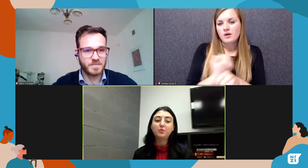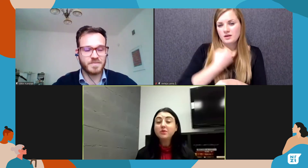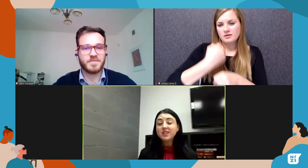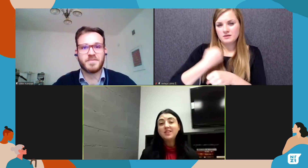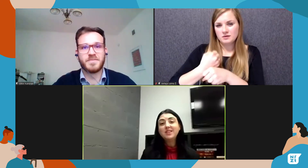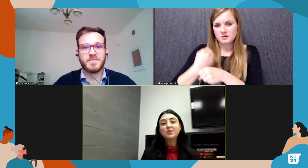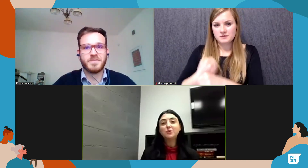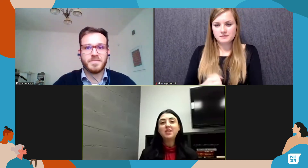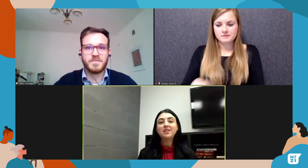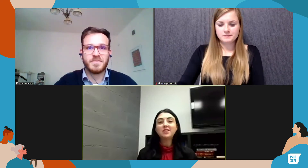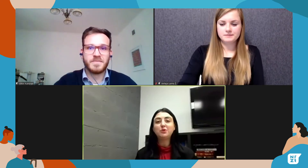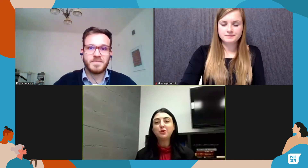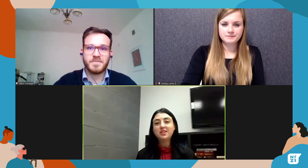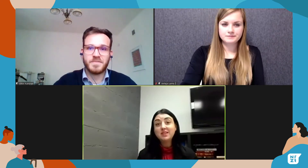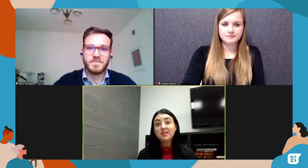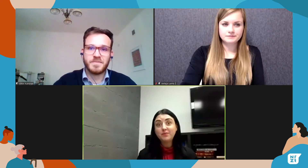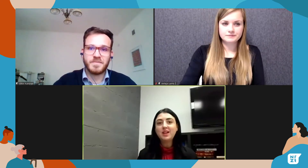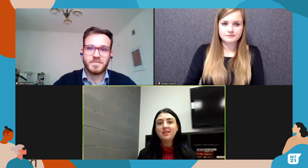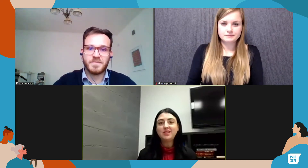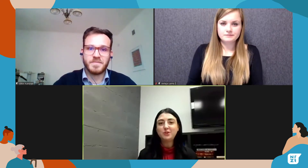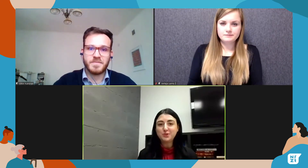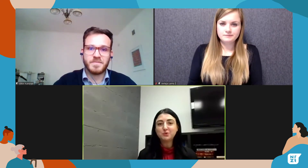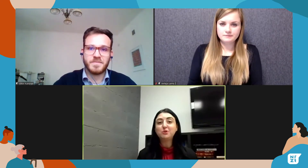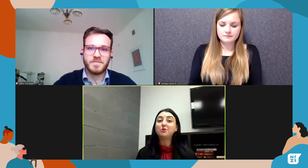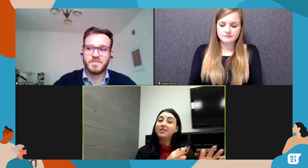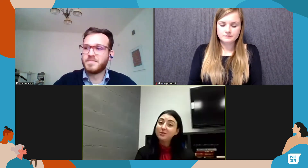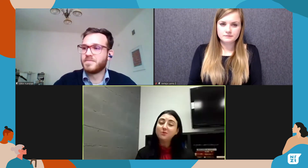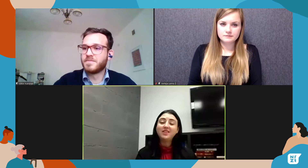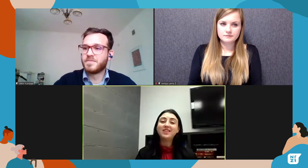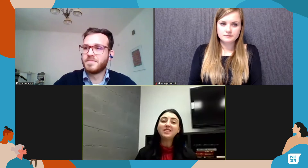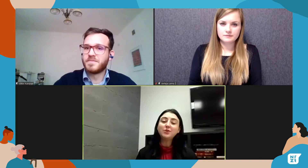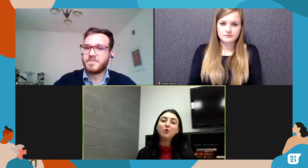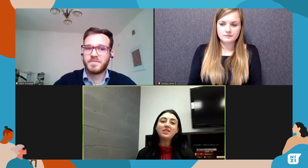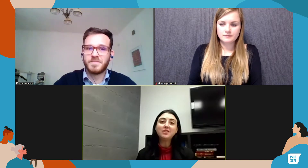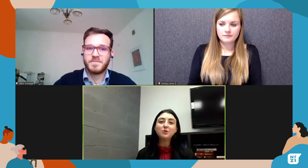Thank you, Mr. Kundrak. We have half an hour.